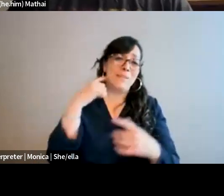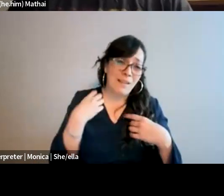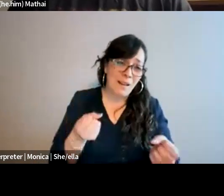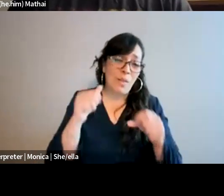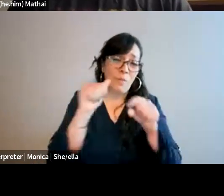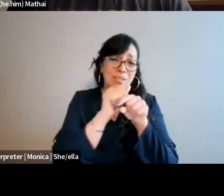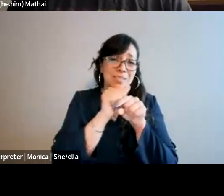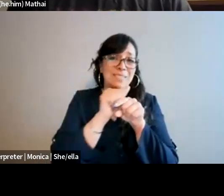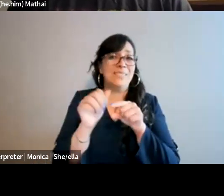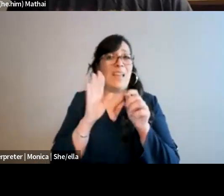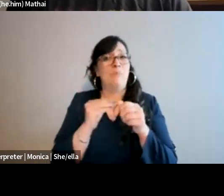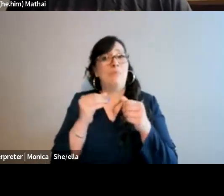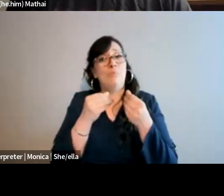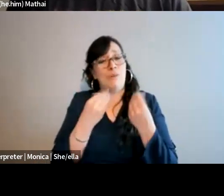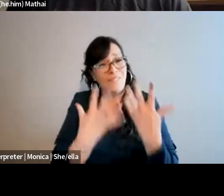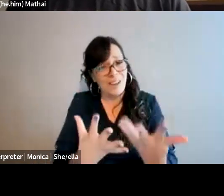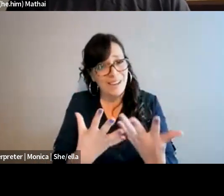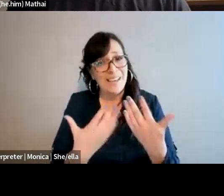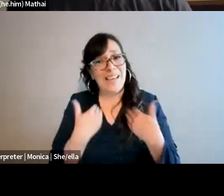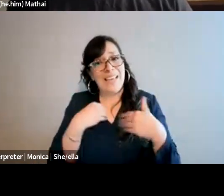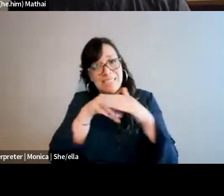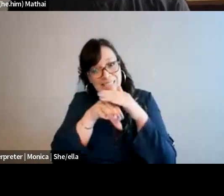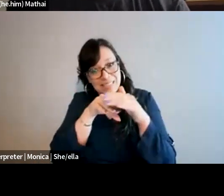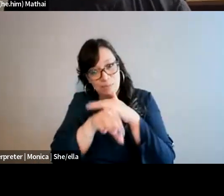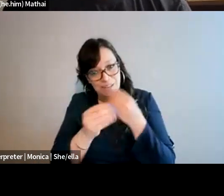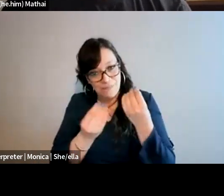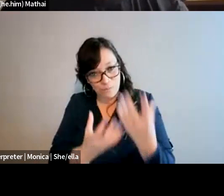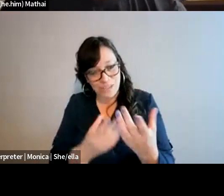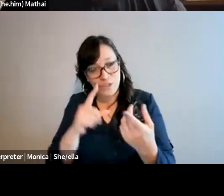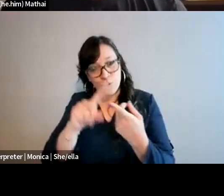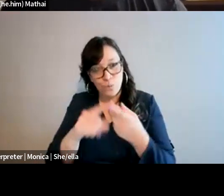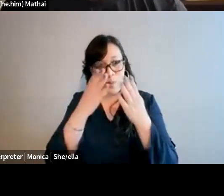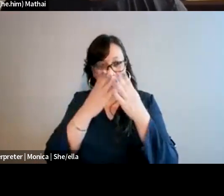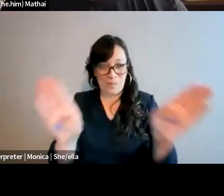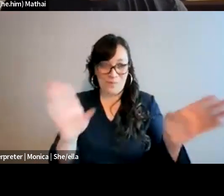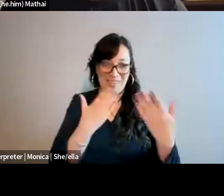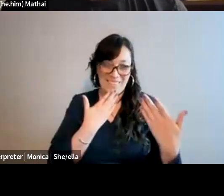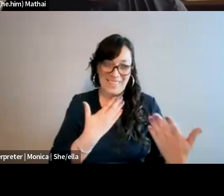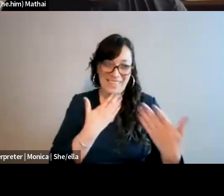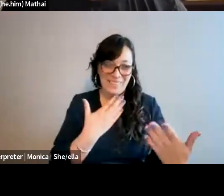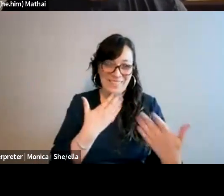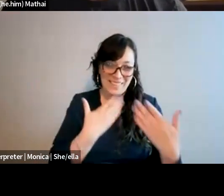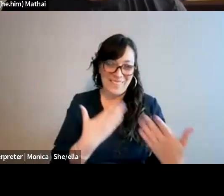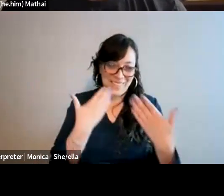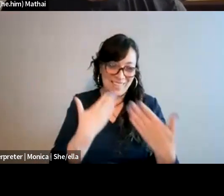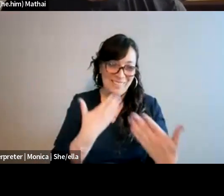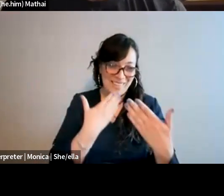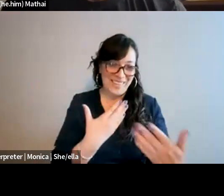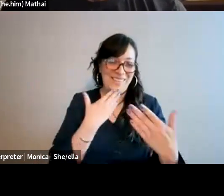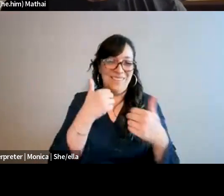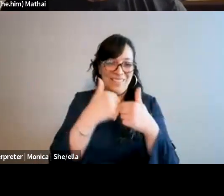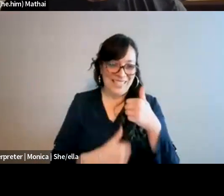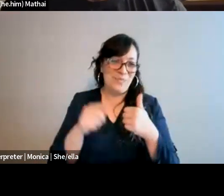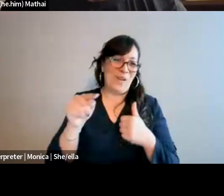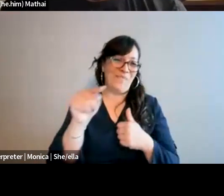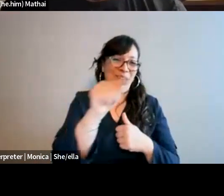practices and providing accessible education to the public. Thank you. Thank you, each and every one of